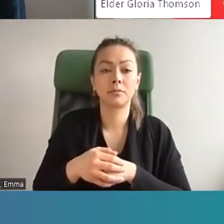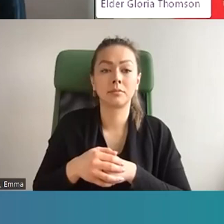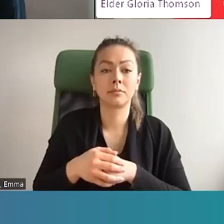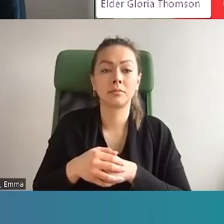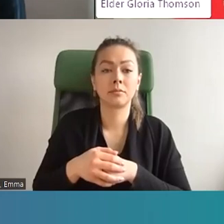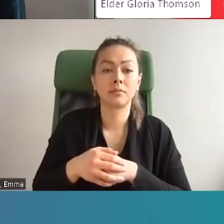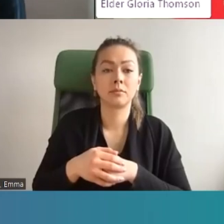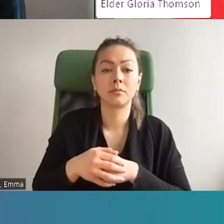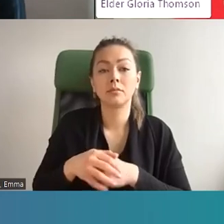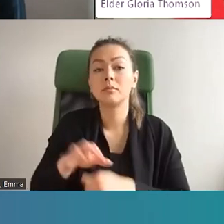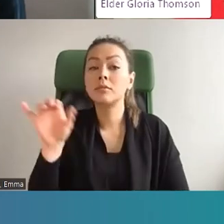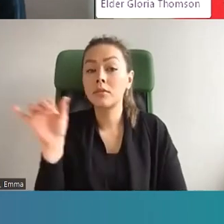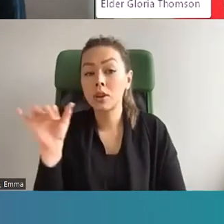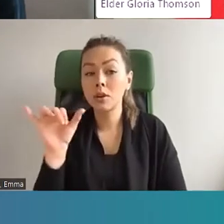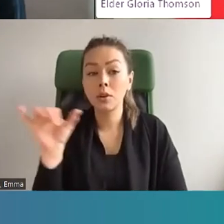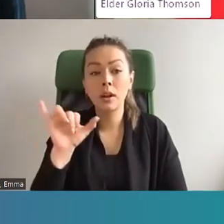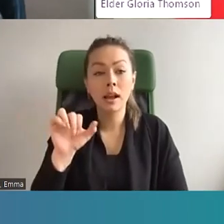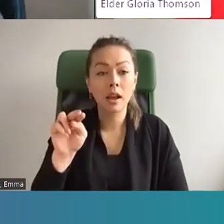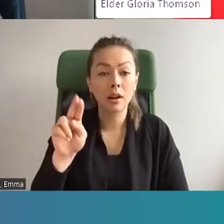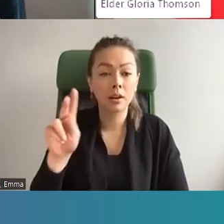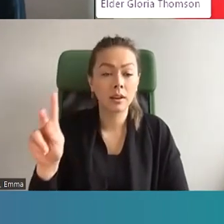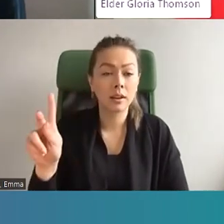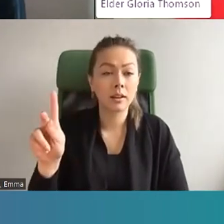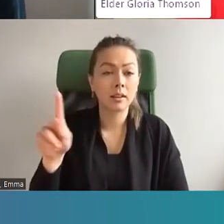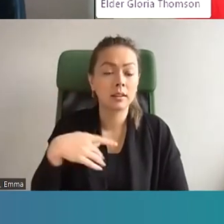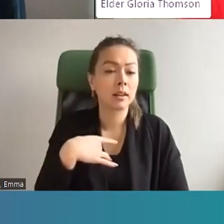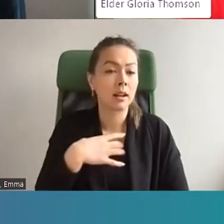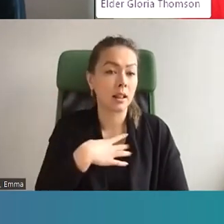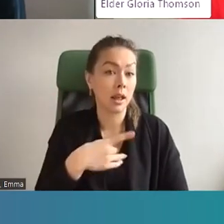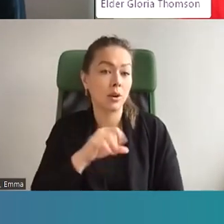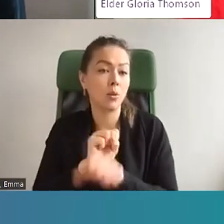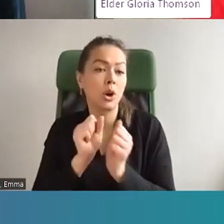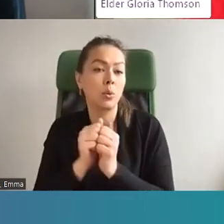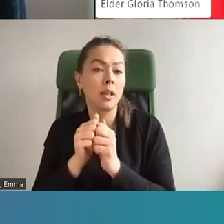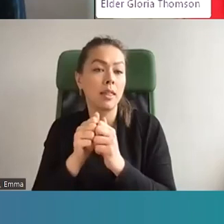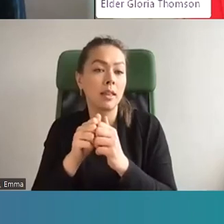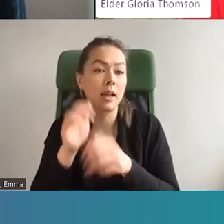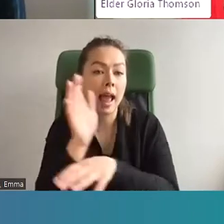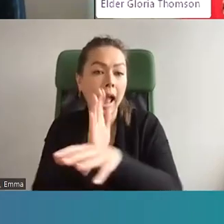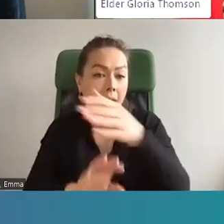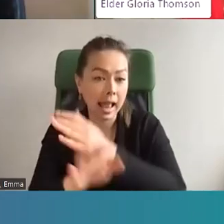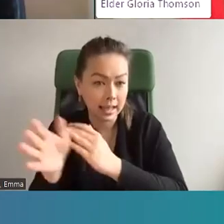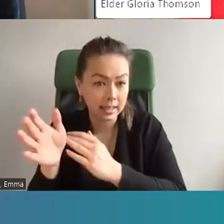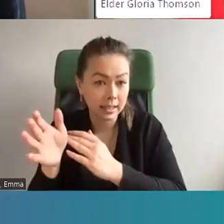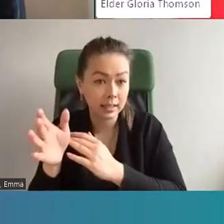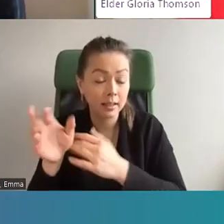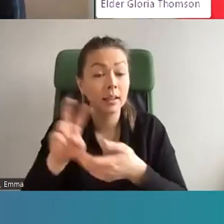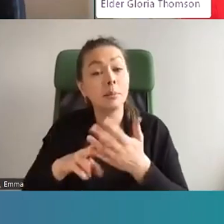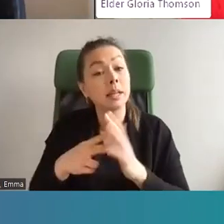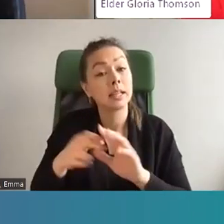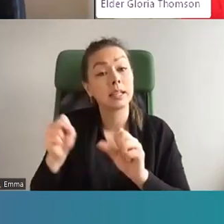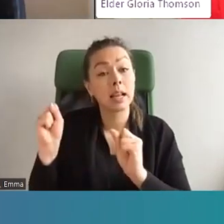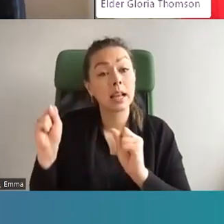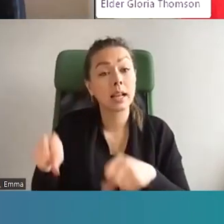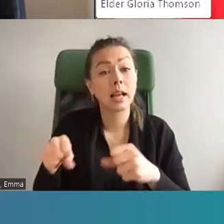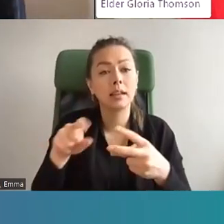their hands, such as beads, or pieces of sealskin that they can work